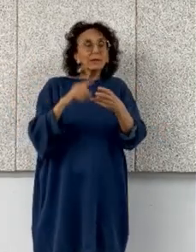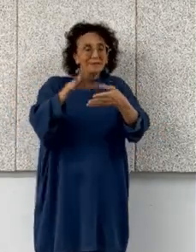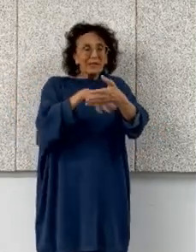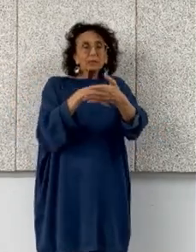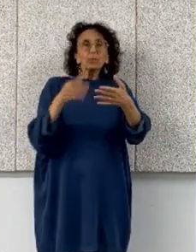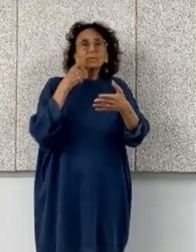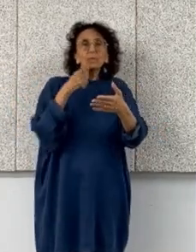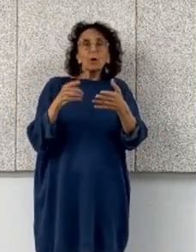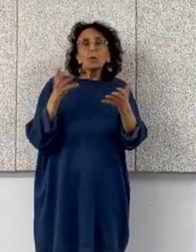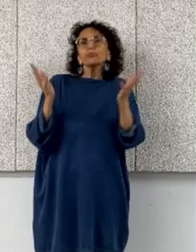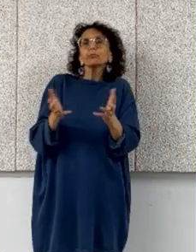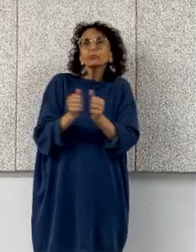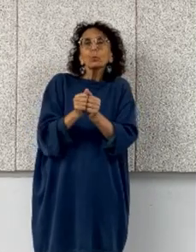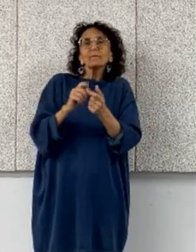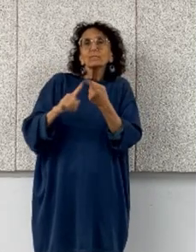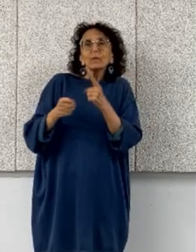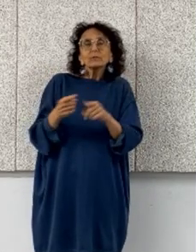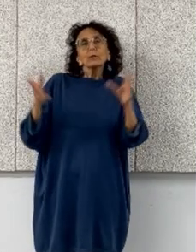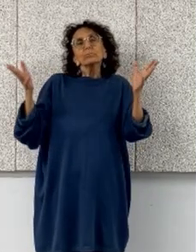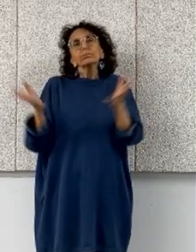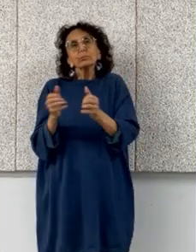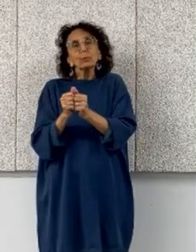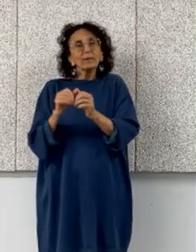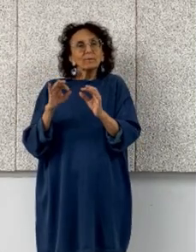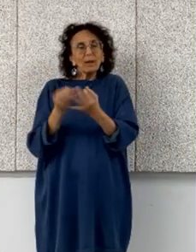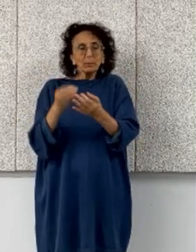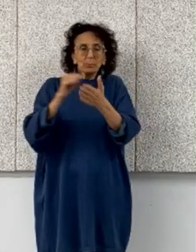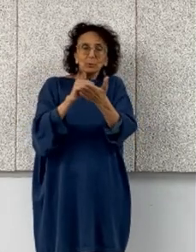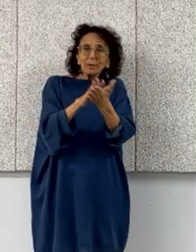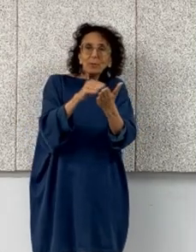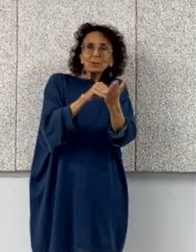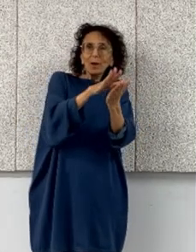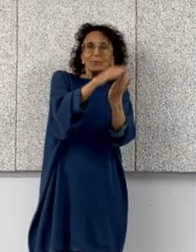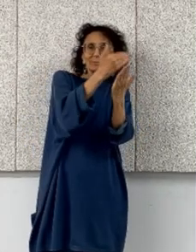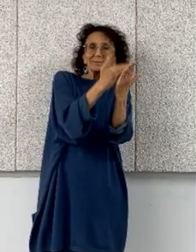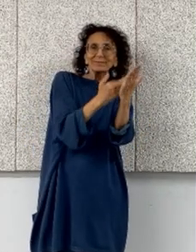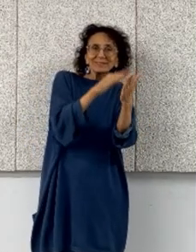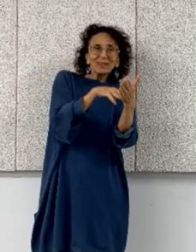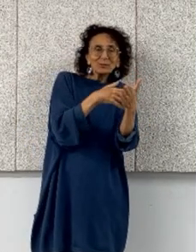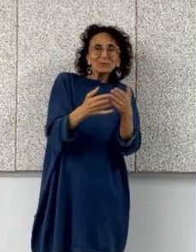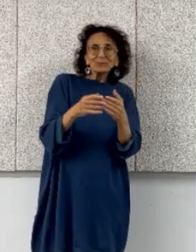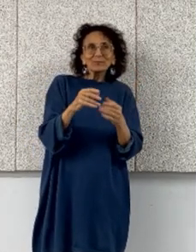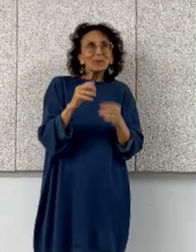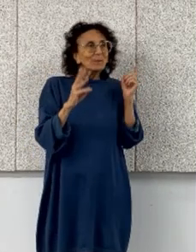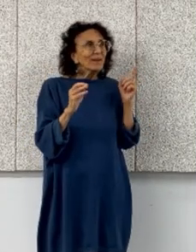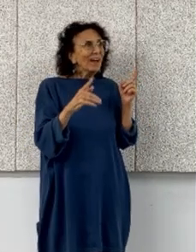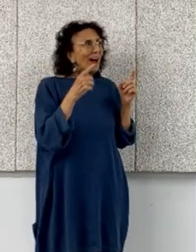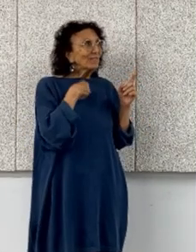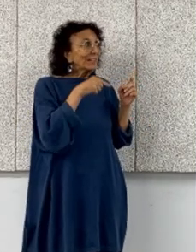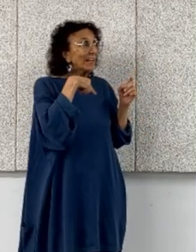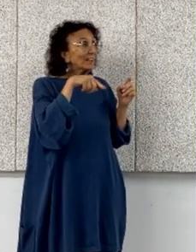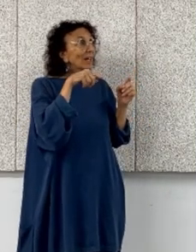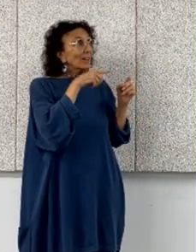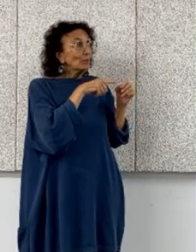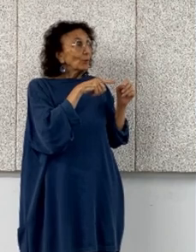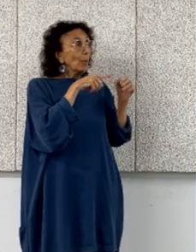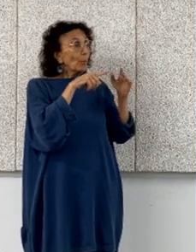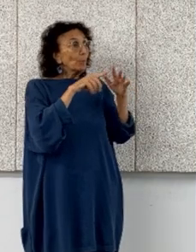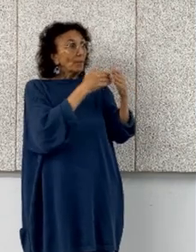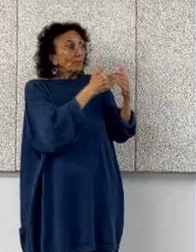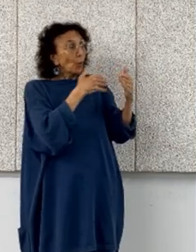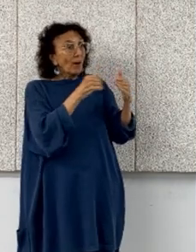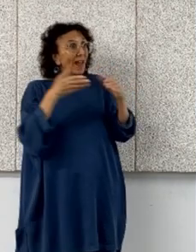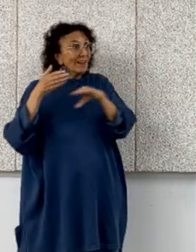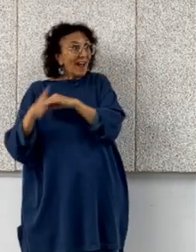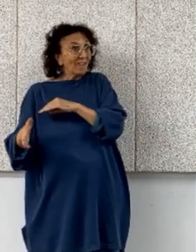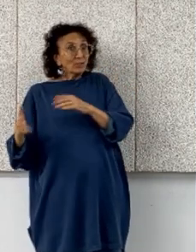family are really key. I feel like a before and there's an after over here. Like, for